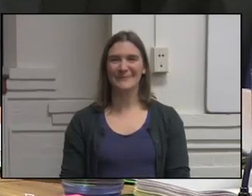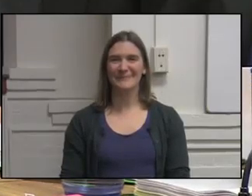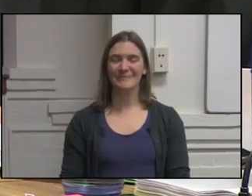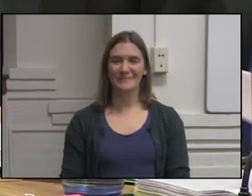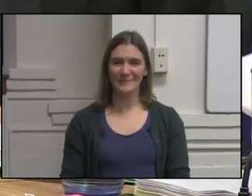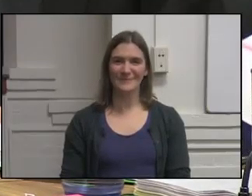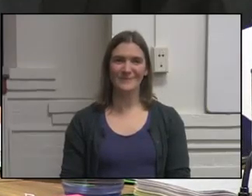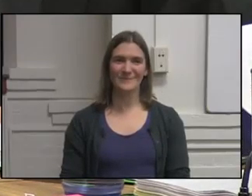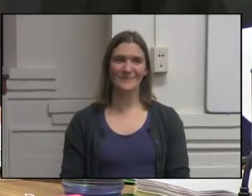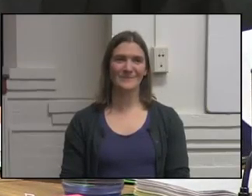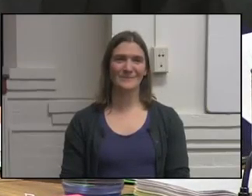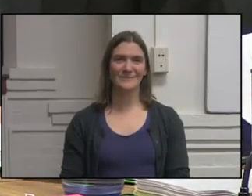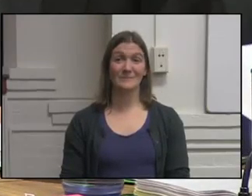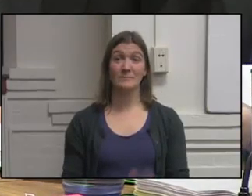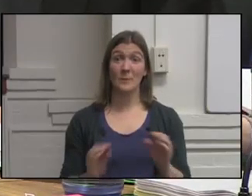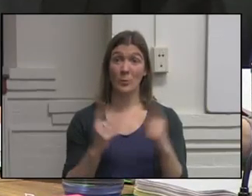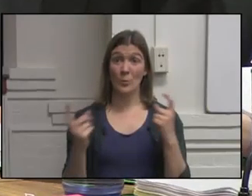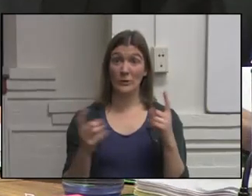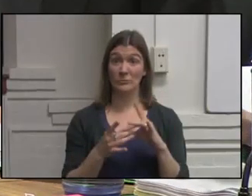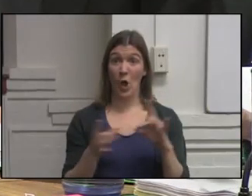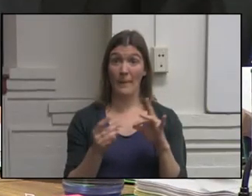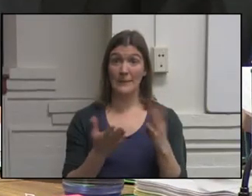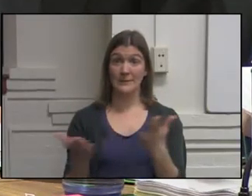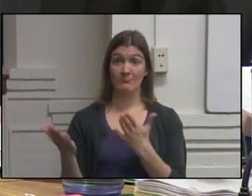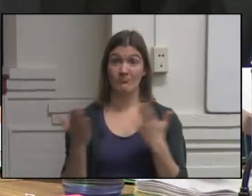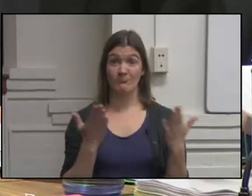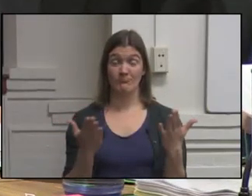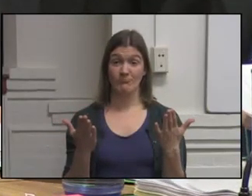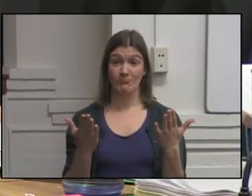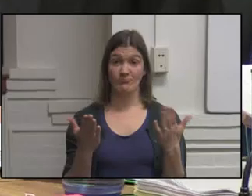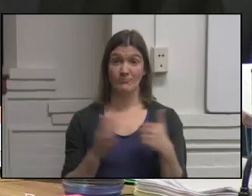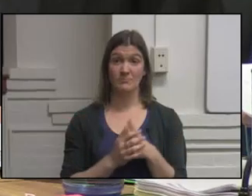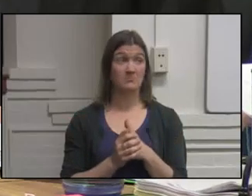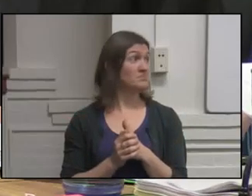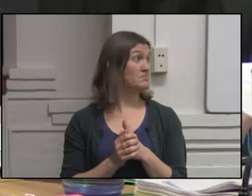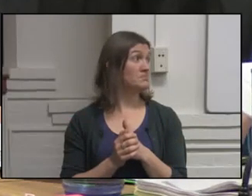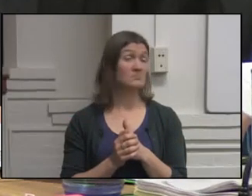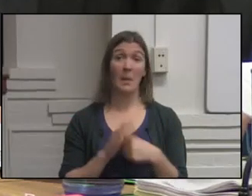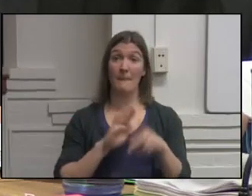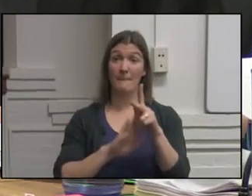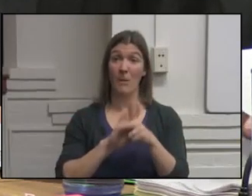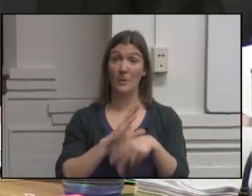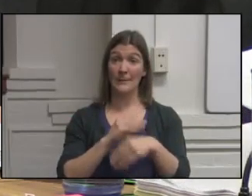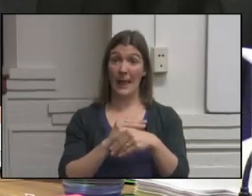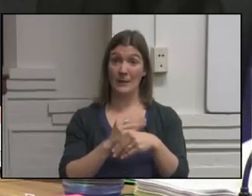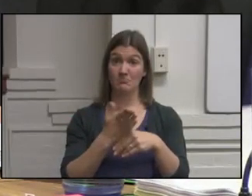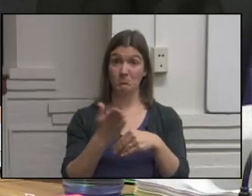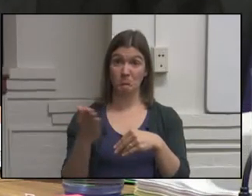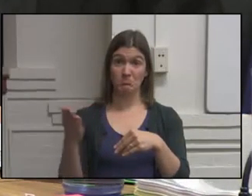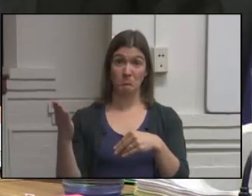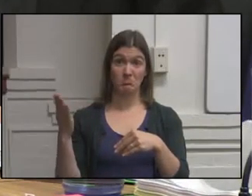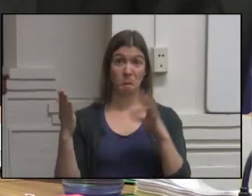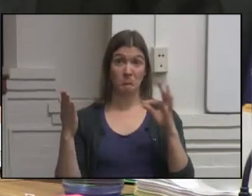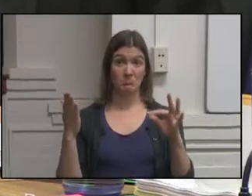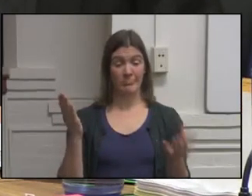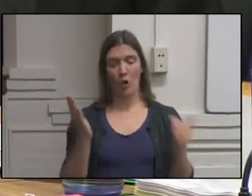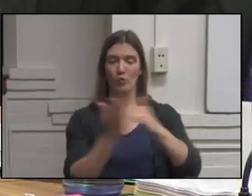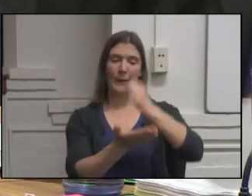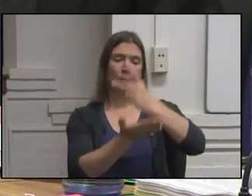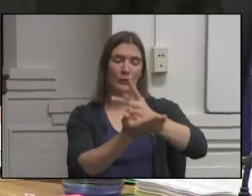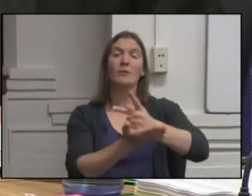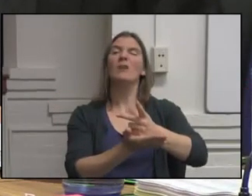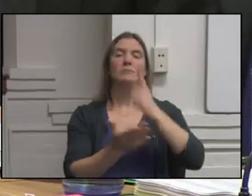Okay. Further questions or comments on this policy addition and readoption?